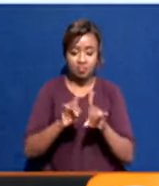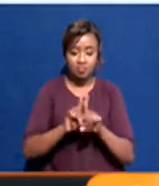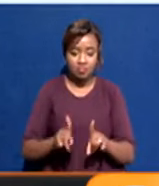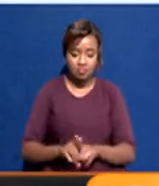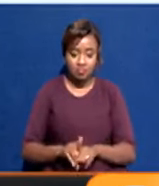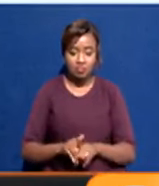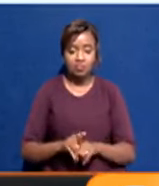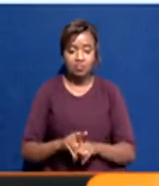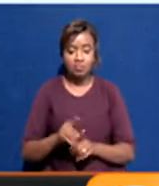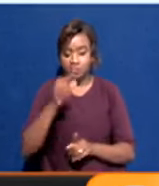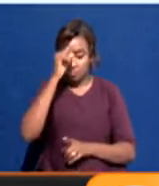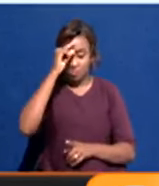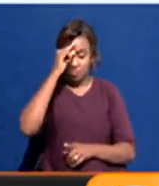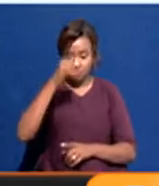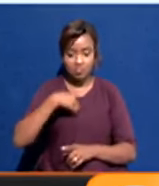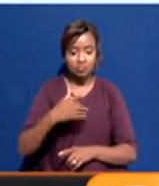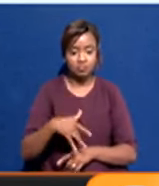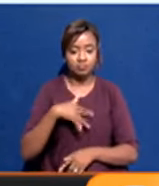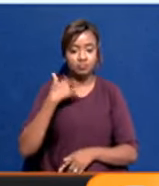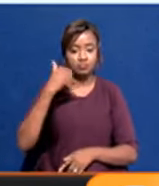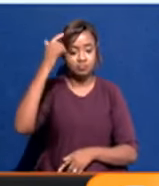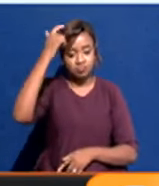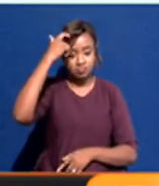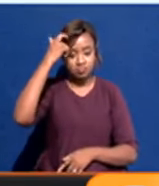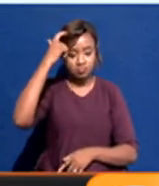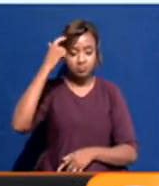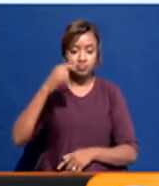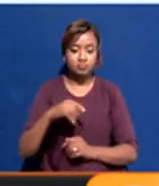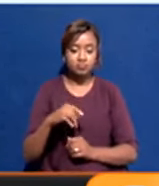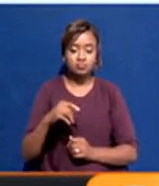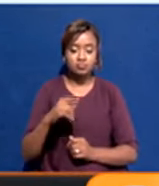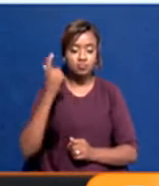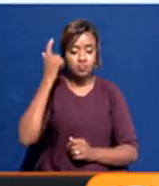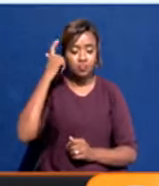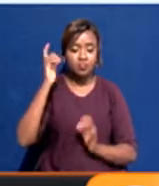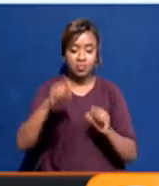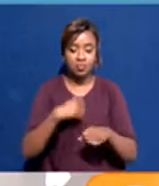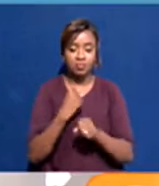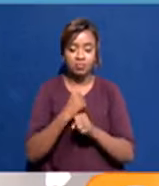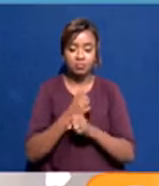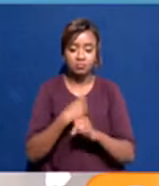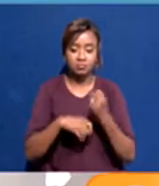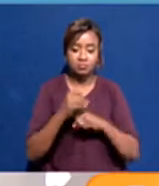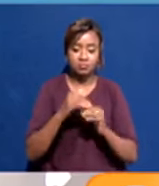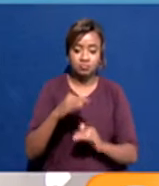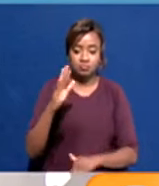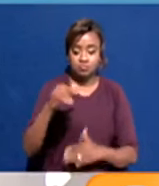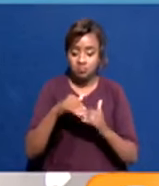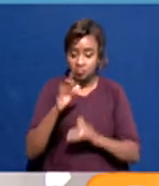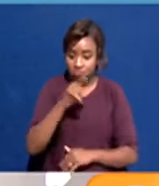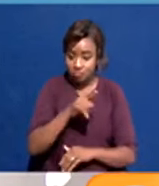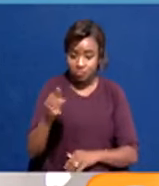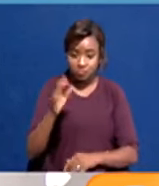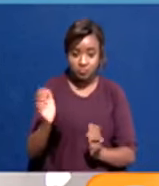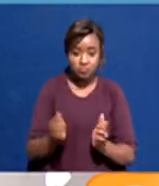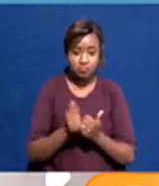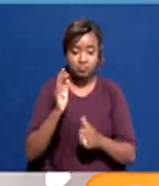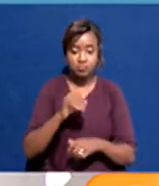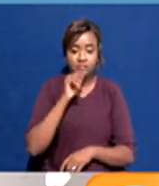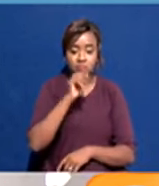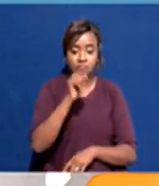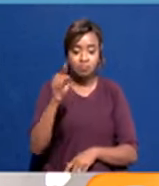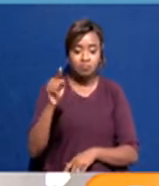we can do more. Yeah. And I think with this administration, I think we can do more. And most of that will come from you as the legislature. Yeah.